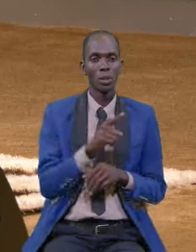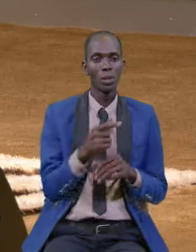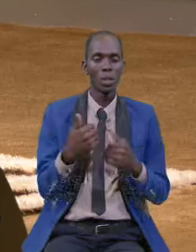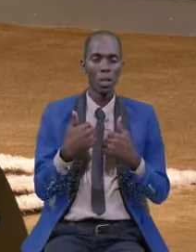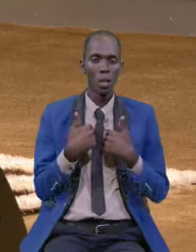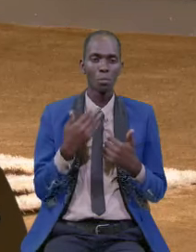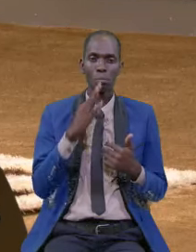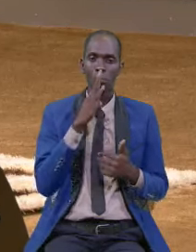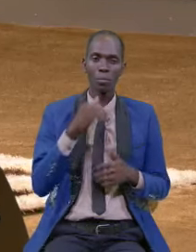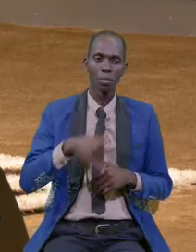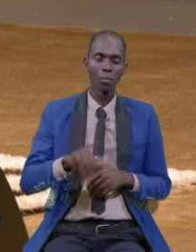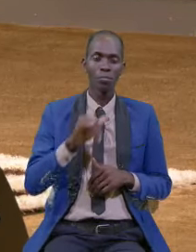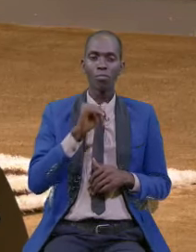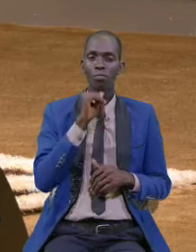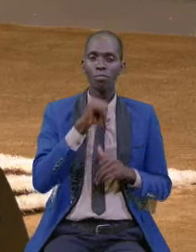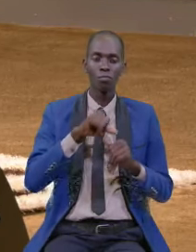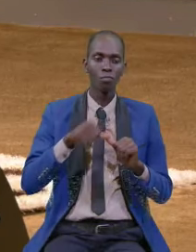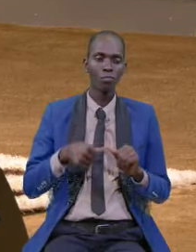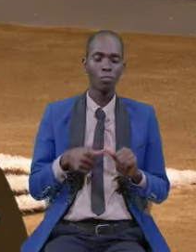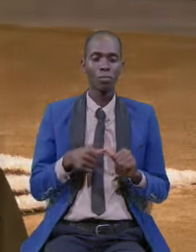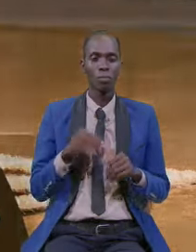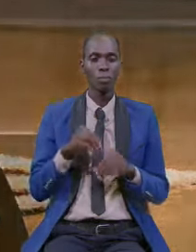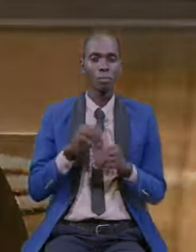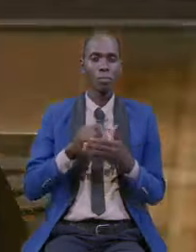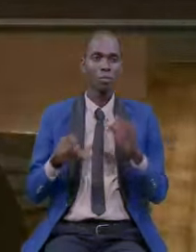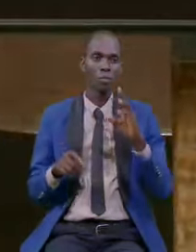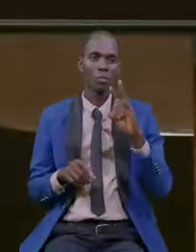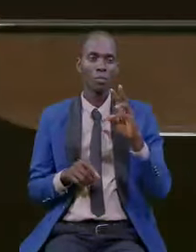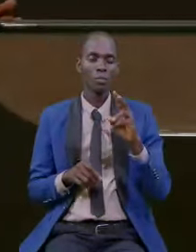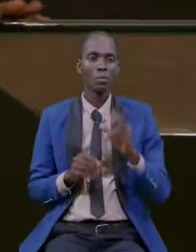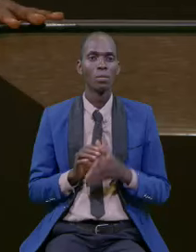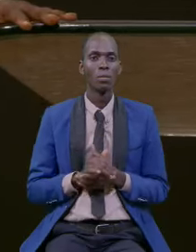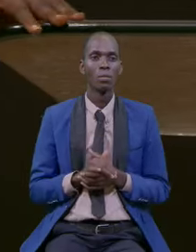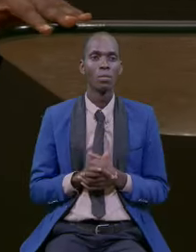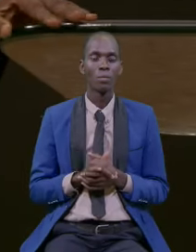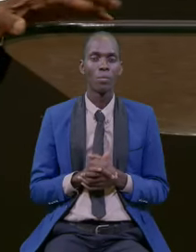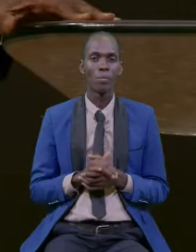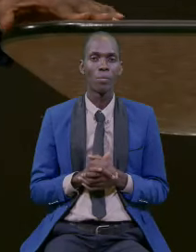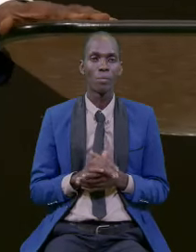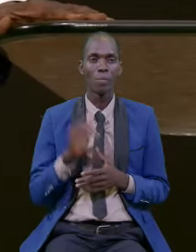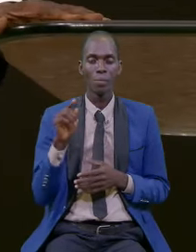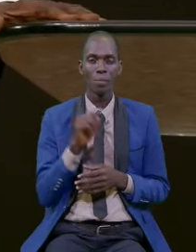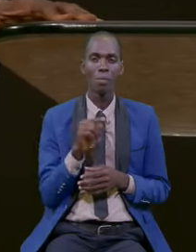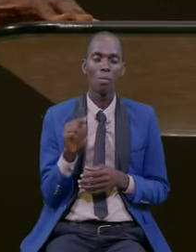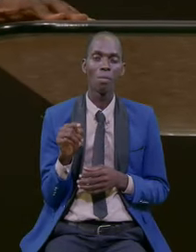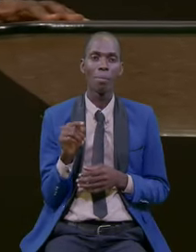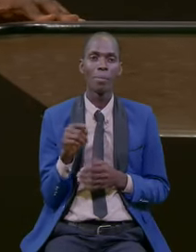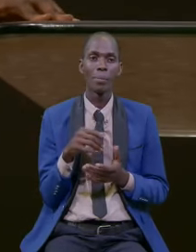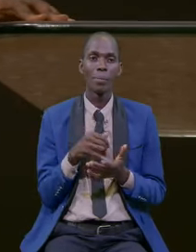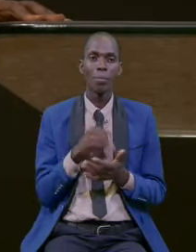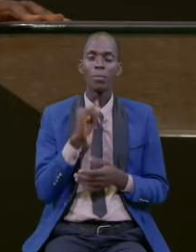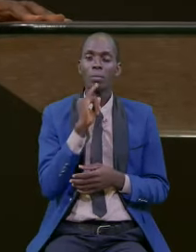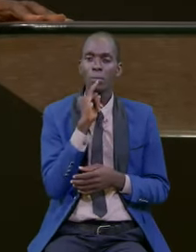uncircumcised. Look at verse 16. In verse 16, it says, therefore, it is